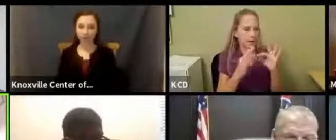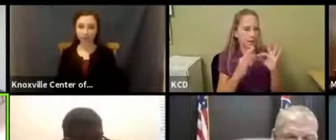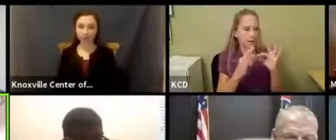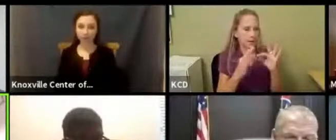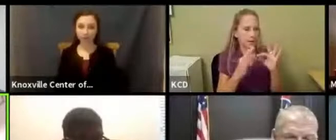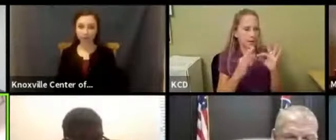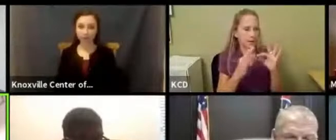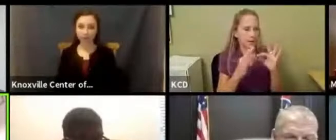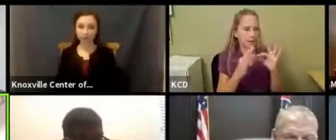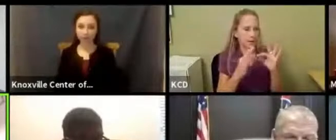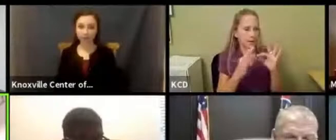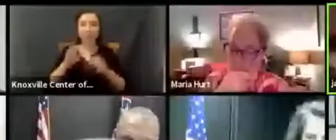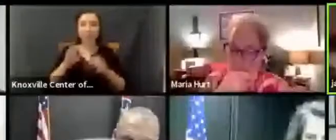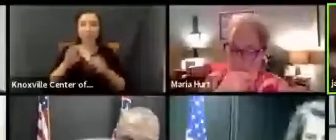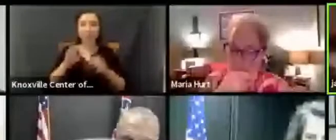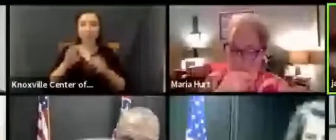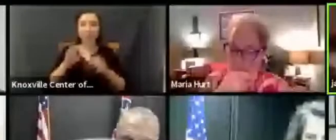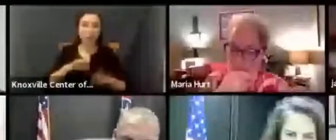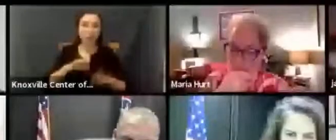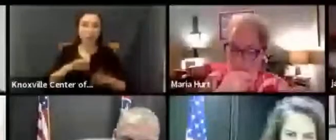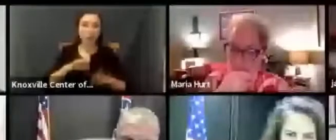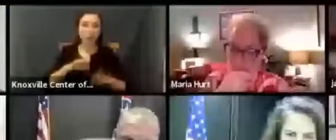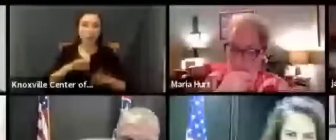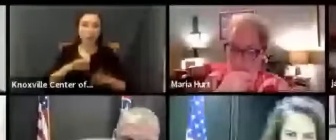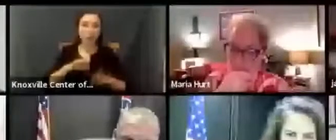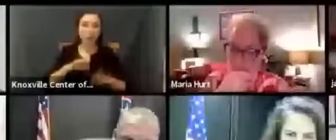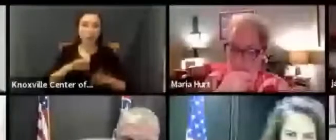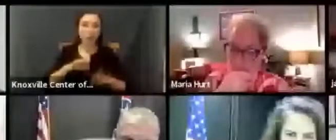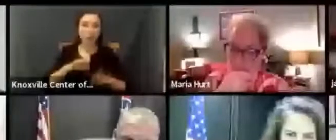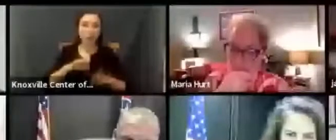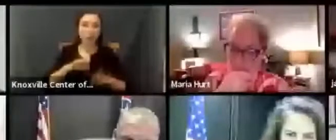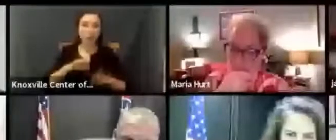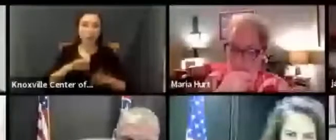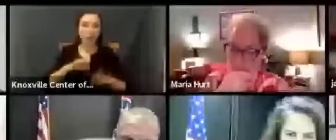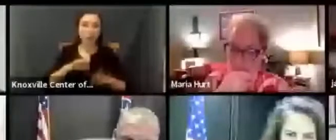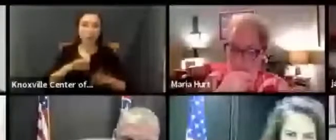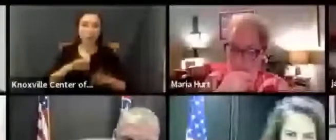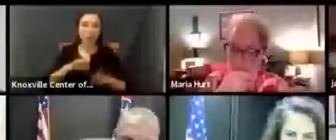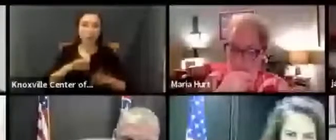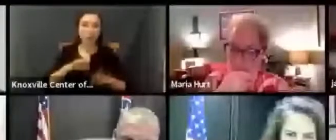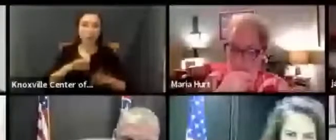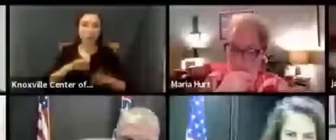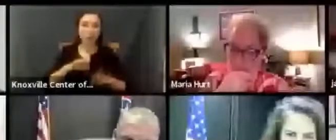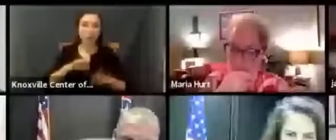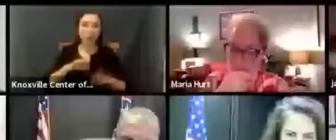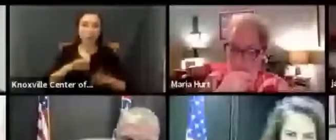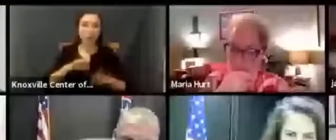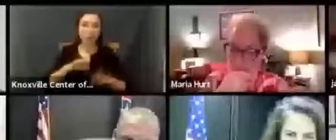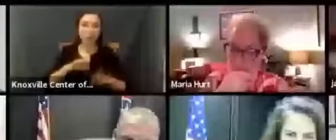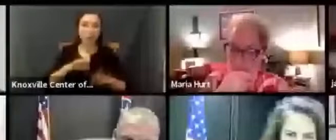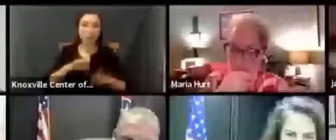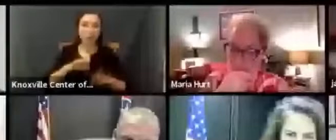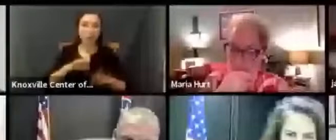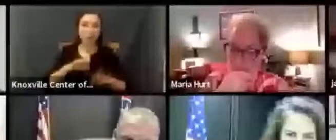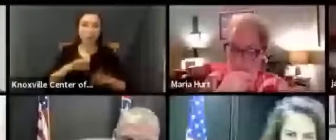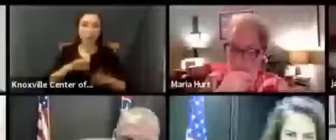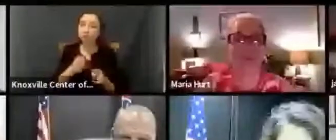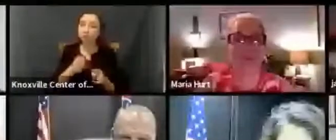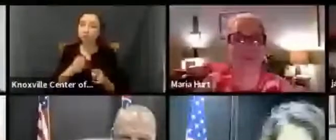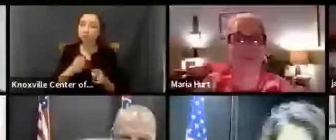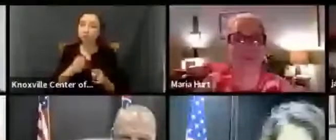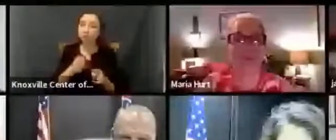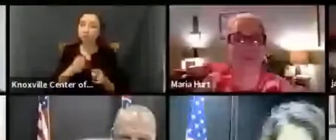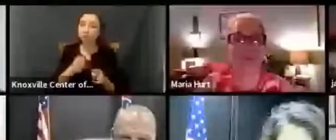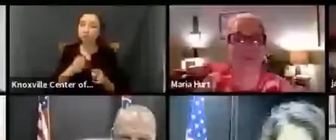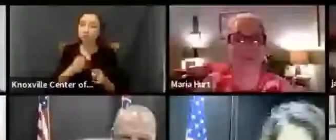A private gathering may be let's say a party in a business.